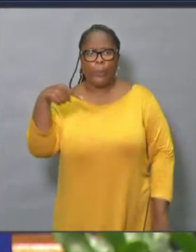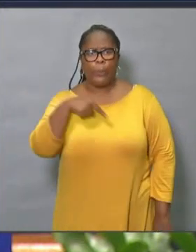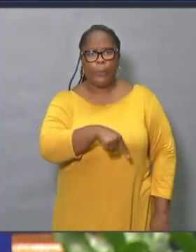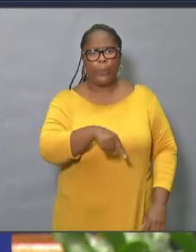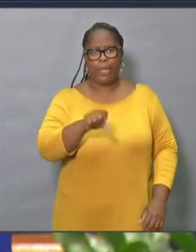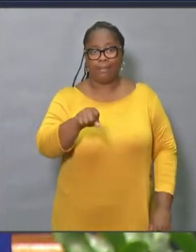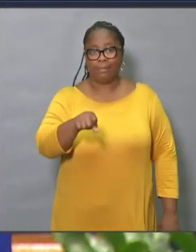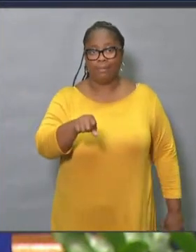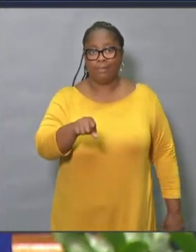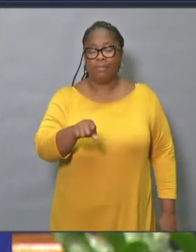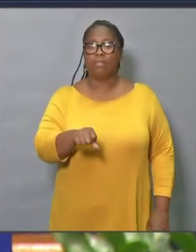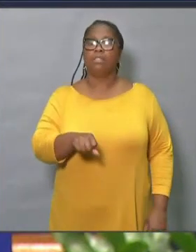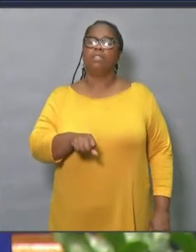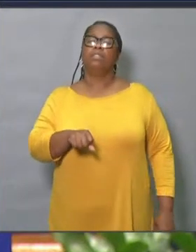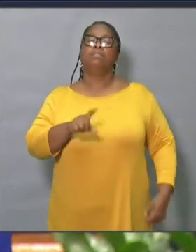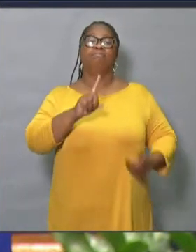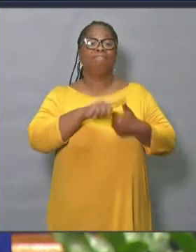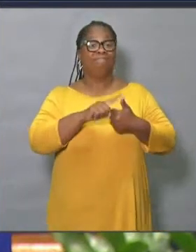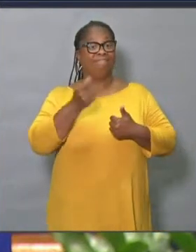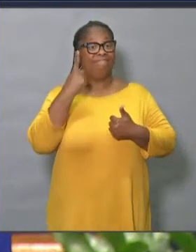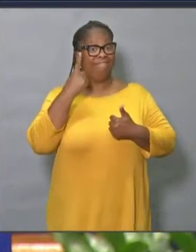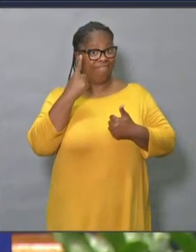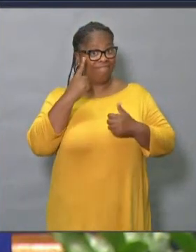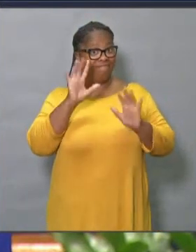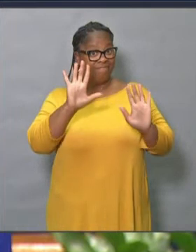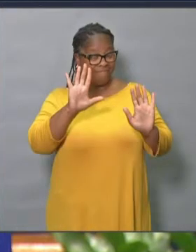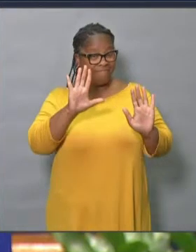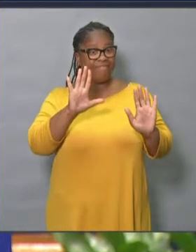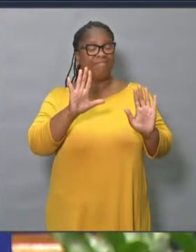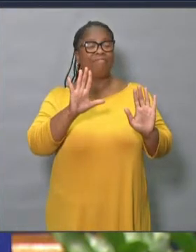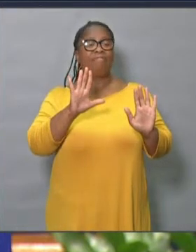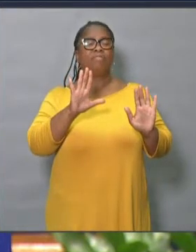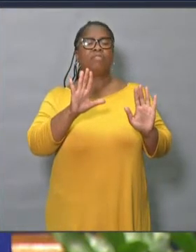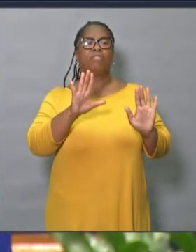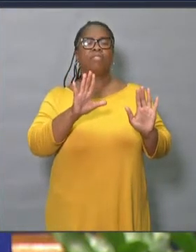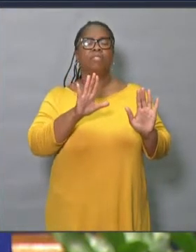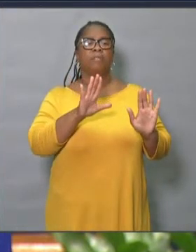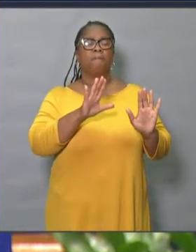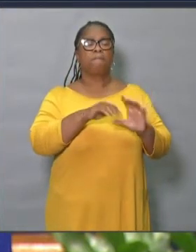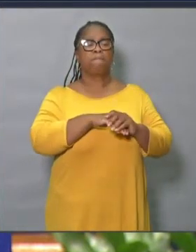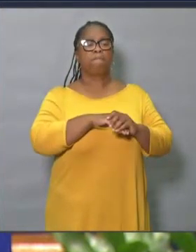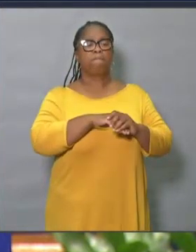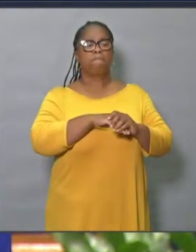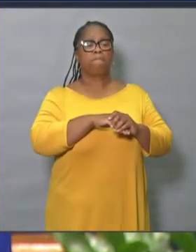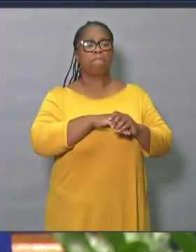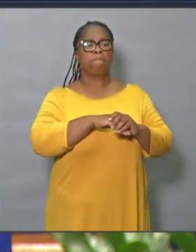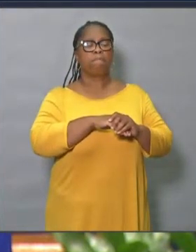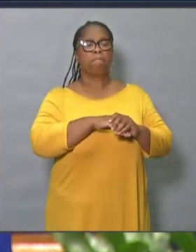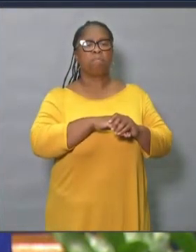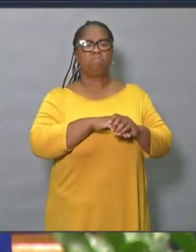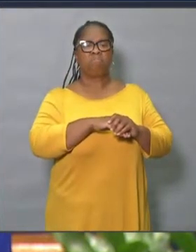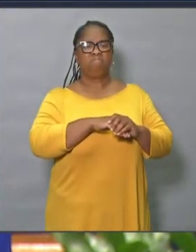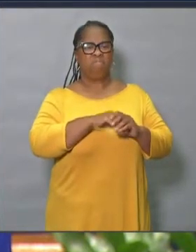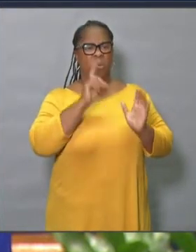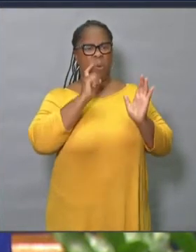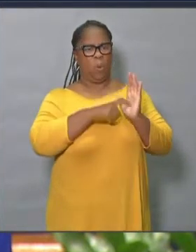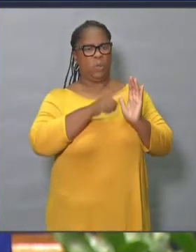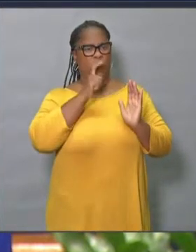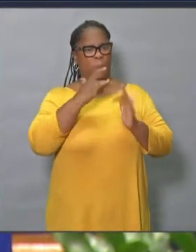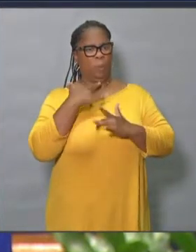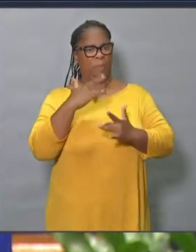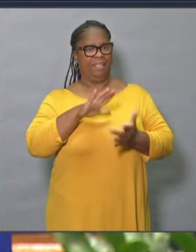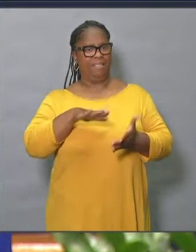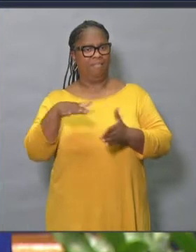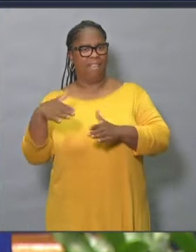things. One is, again, the disproportionality that we see in in particular, who's passing